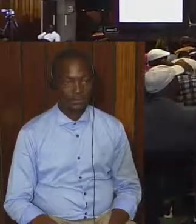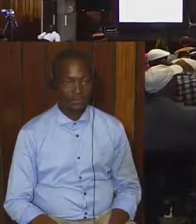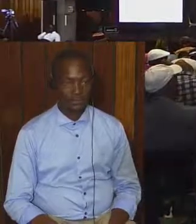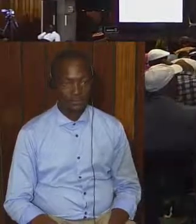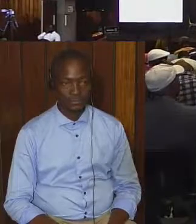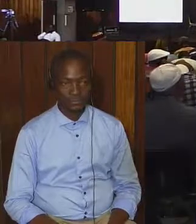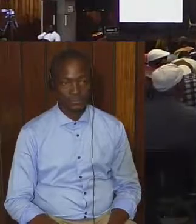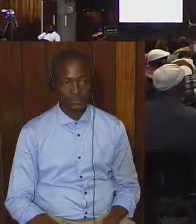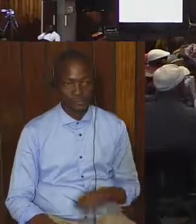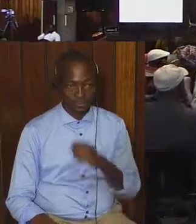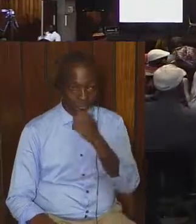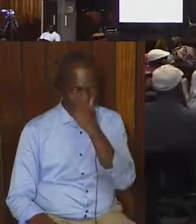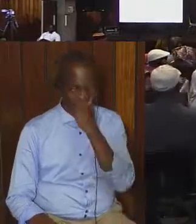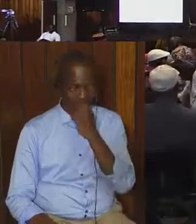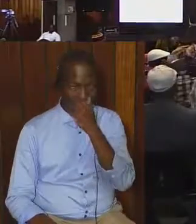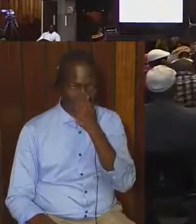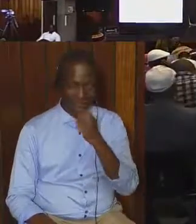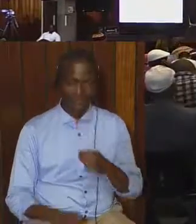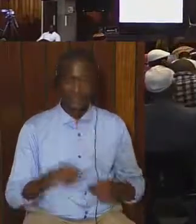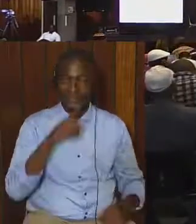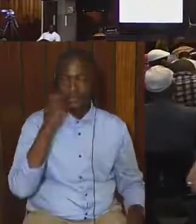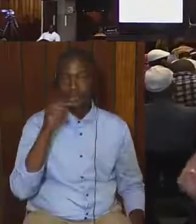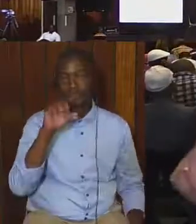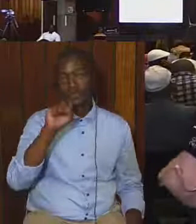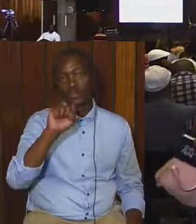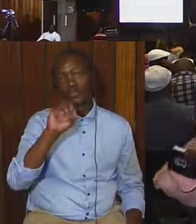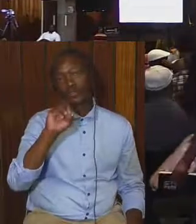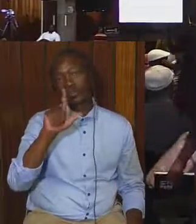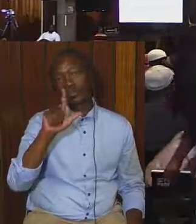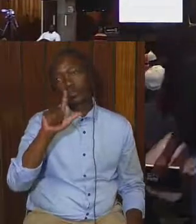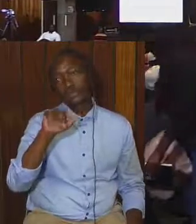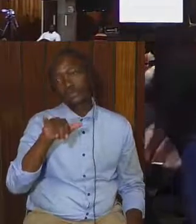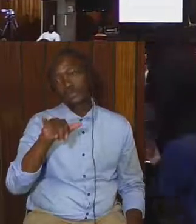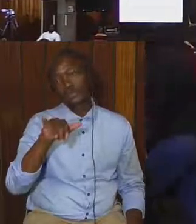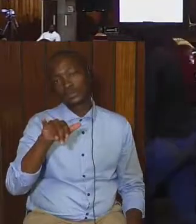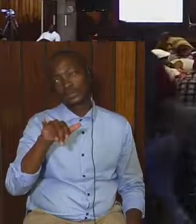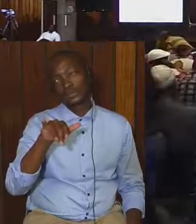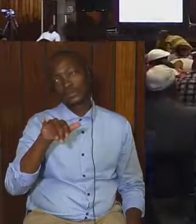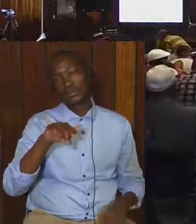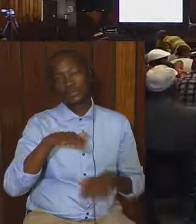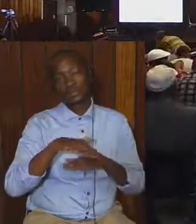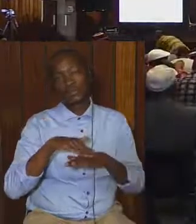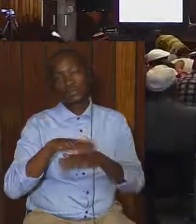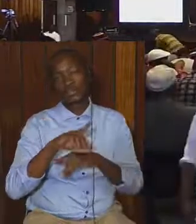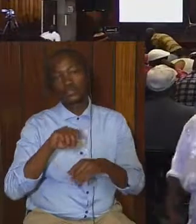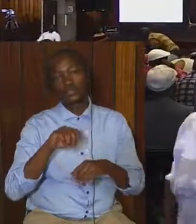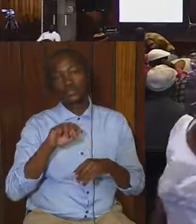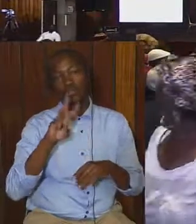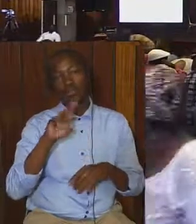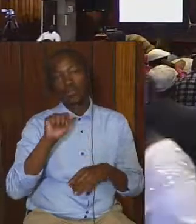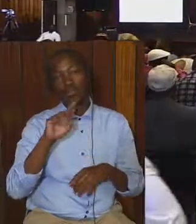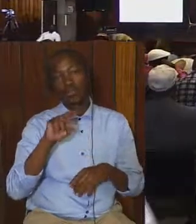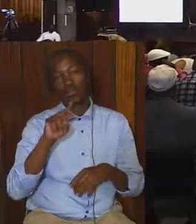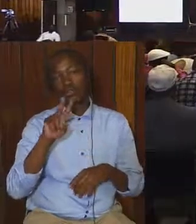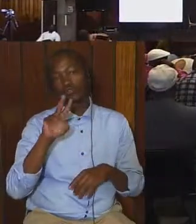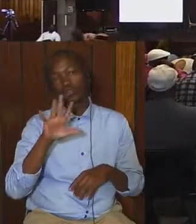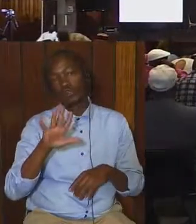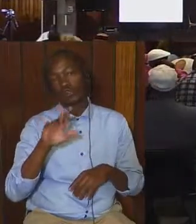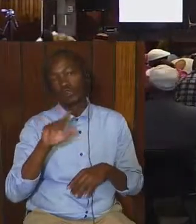Sanibonani nibingelela nonke igama lami ngusoli based on what 25 Pulukong.